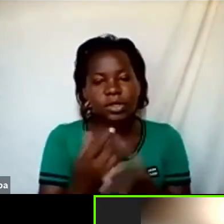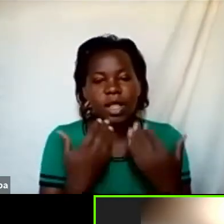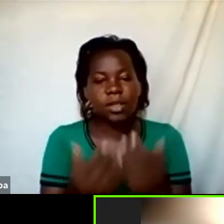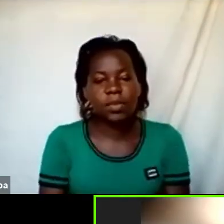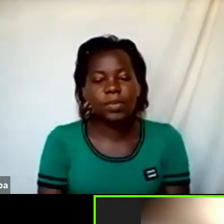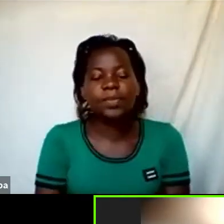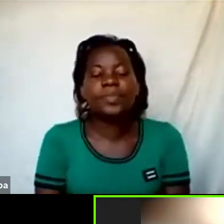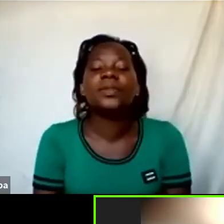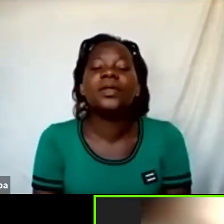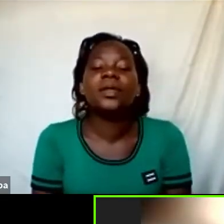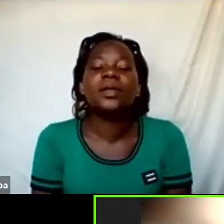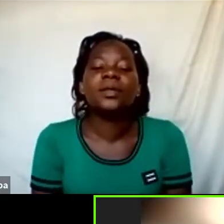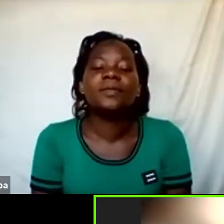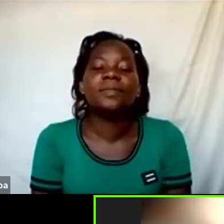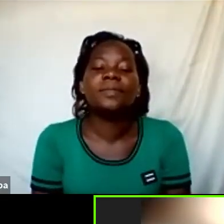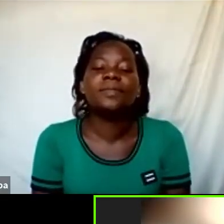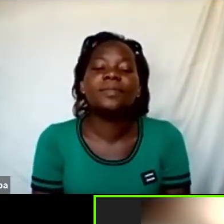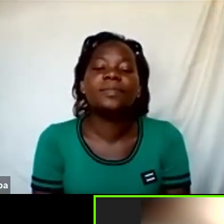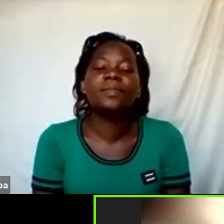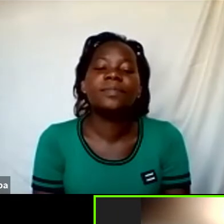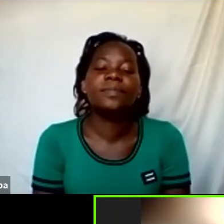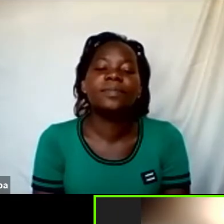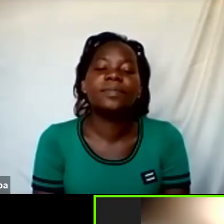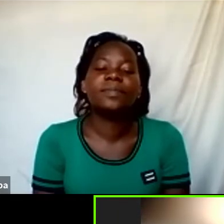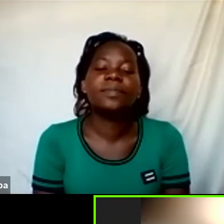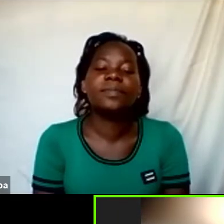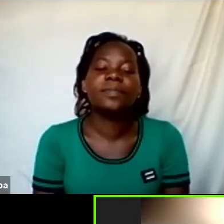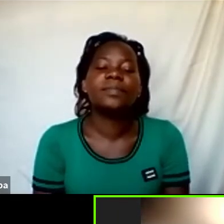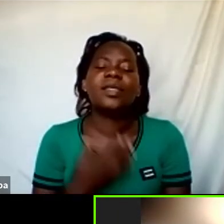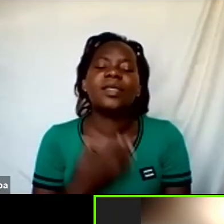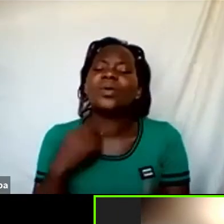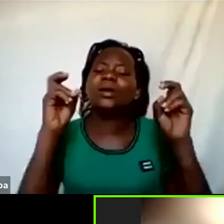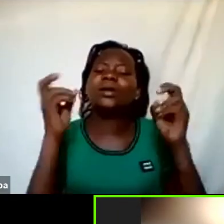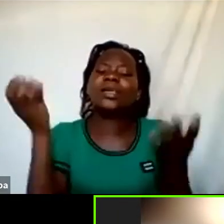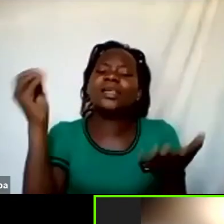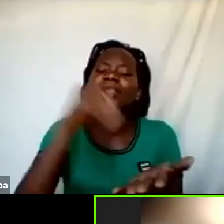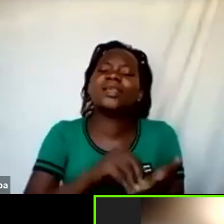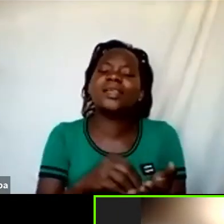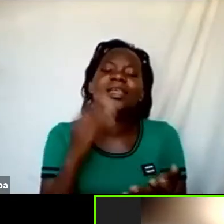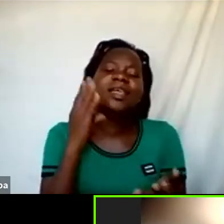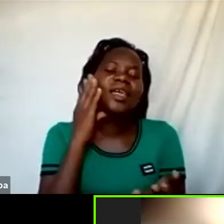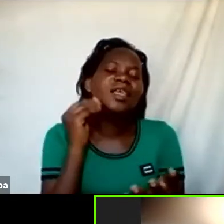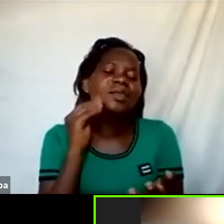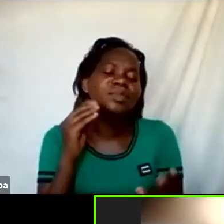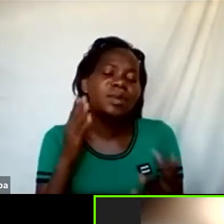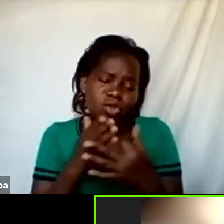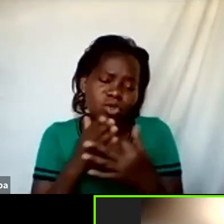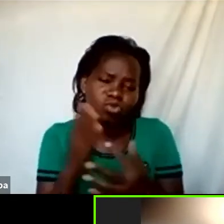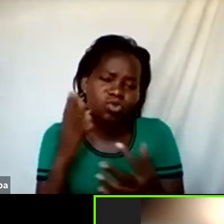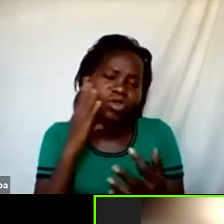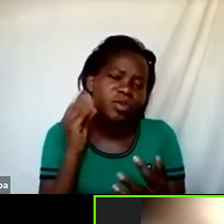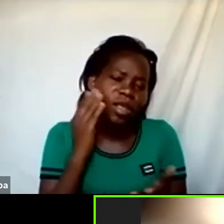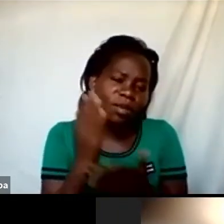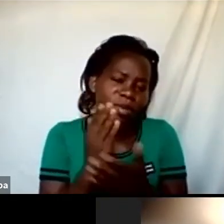Robert. I need you to repeat that statement you made, because it's a quotable quote. Experience is only experience because you get it through